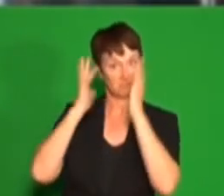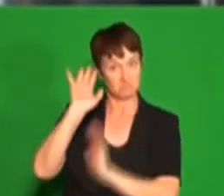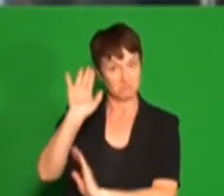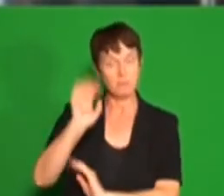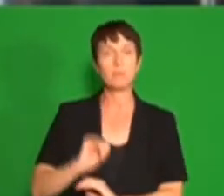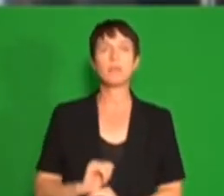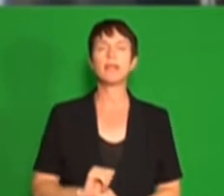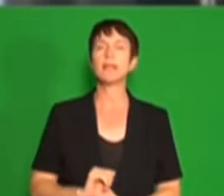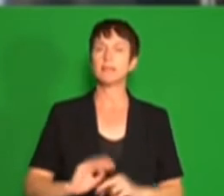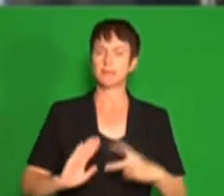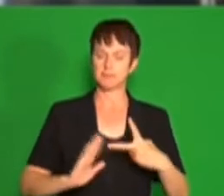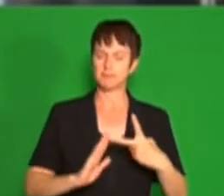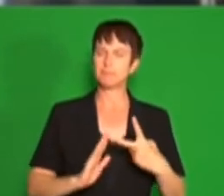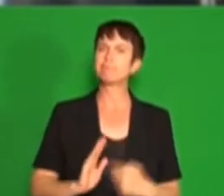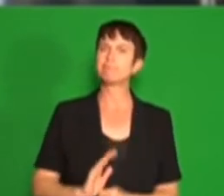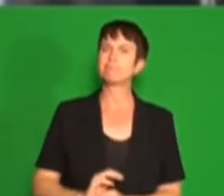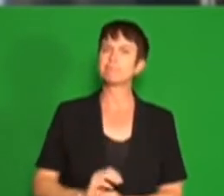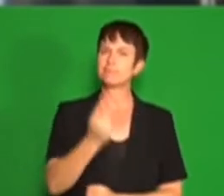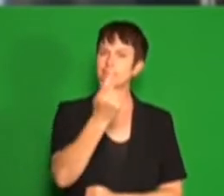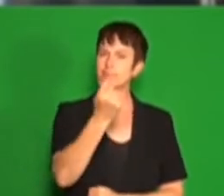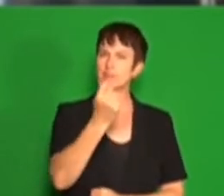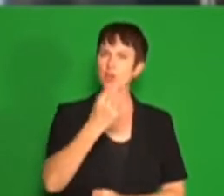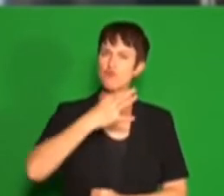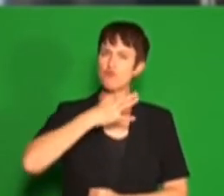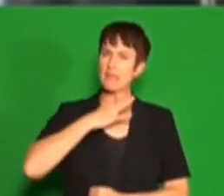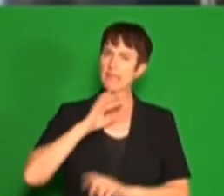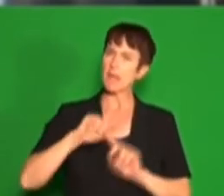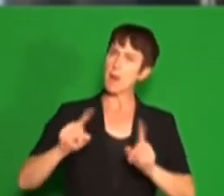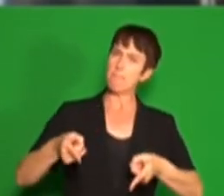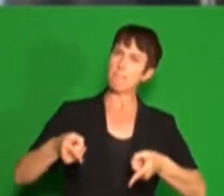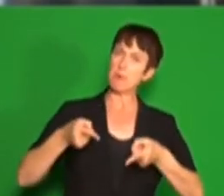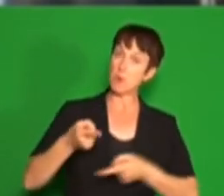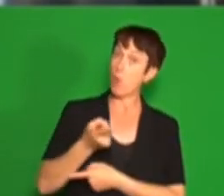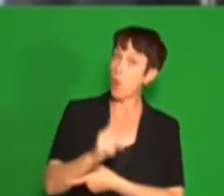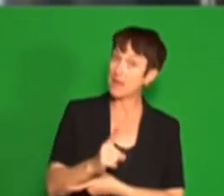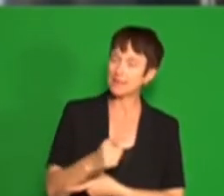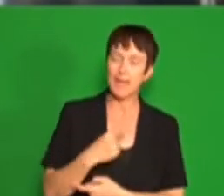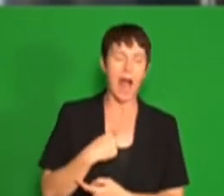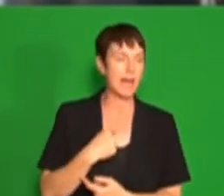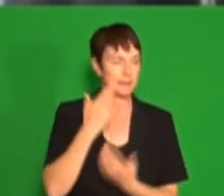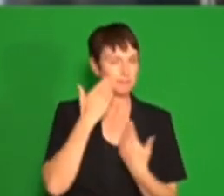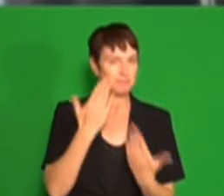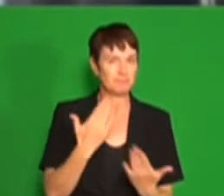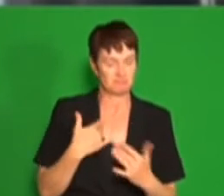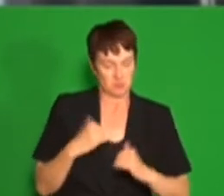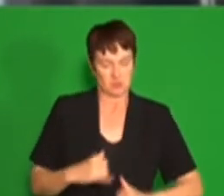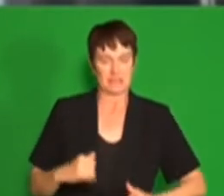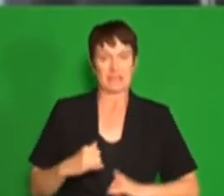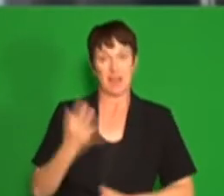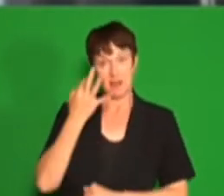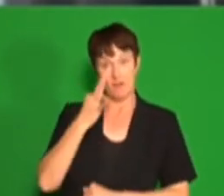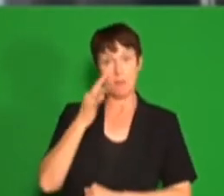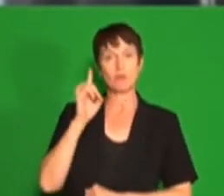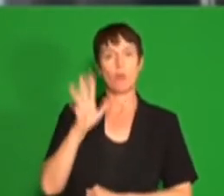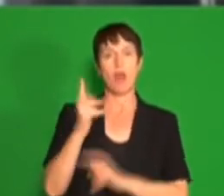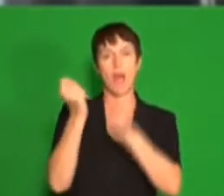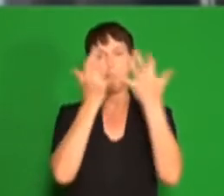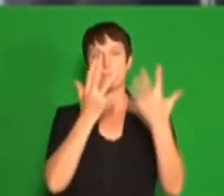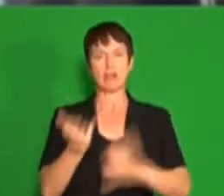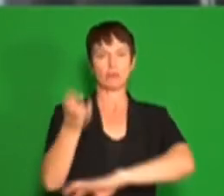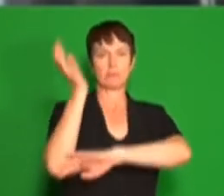the largest fiscal risks, we don't know until the budget is tabled. Once the budget is tabled, we would